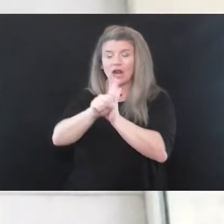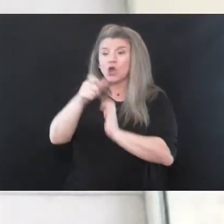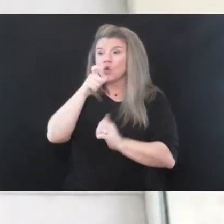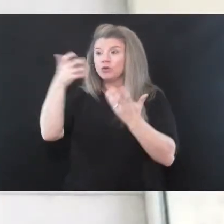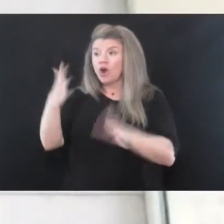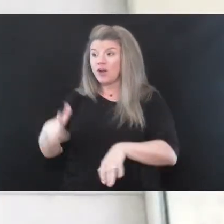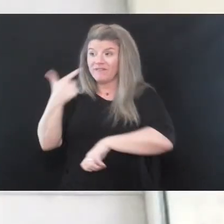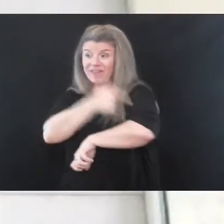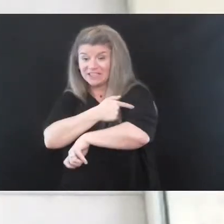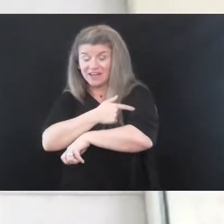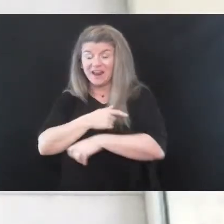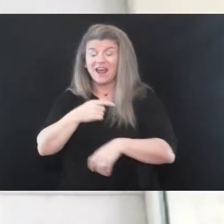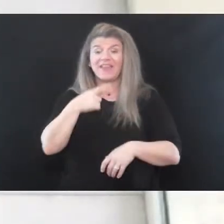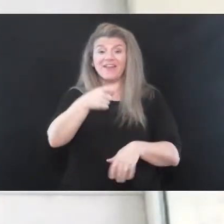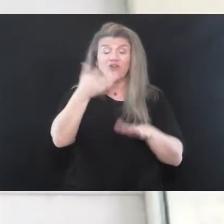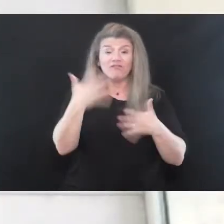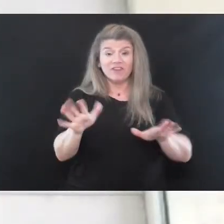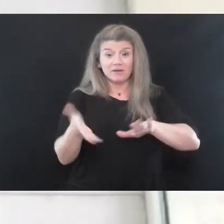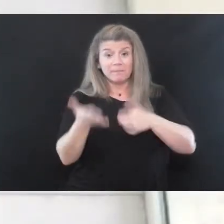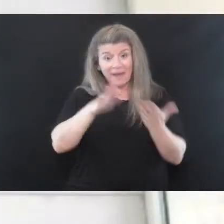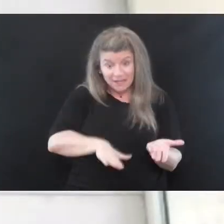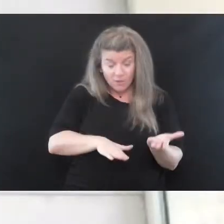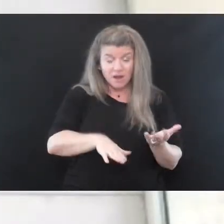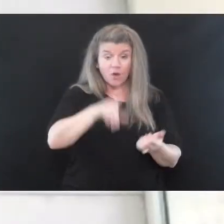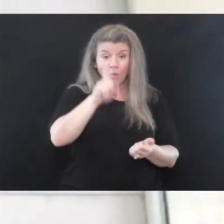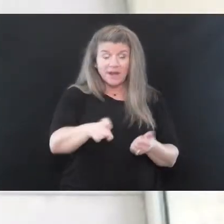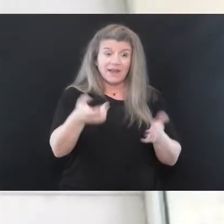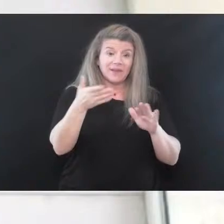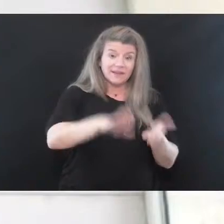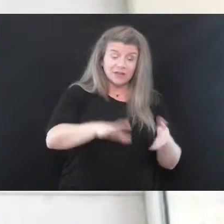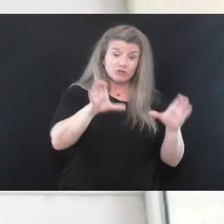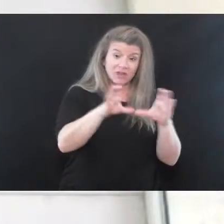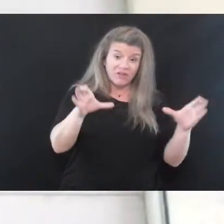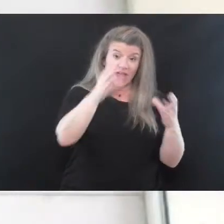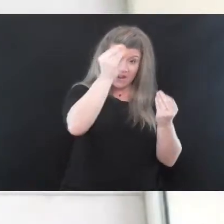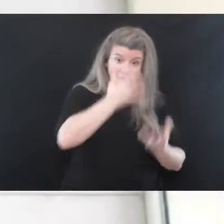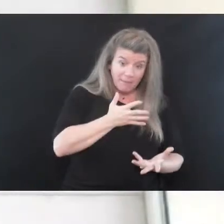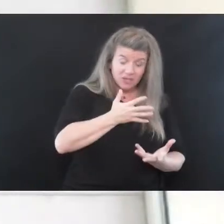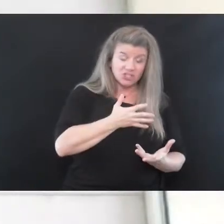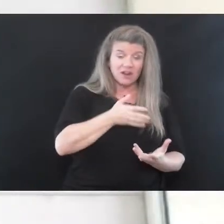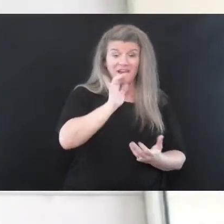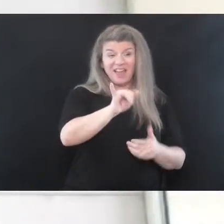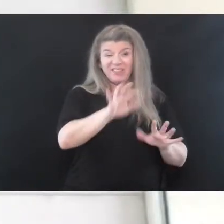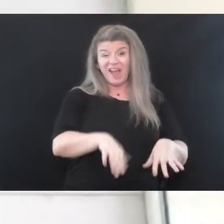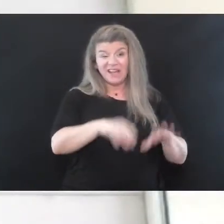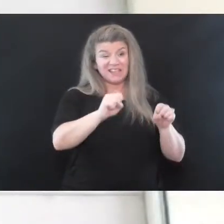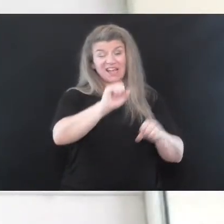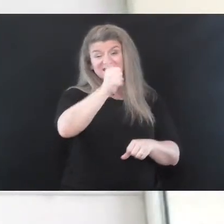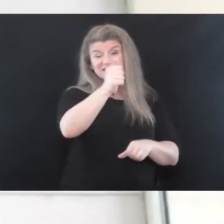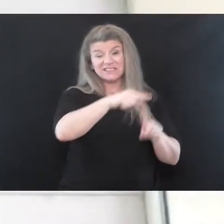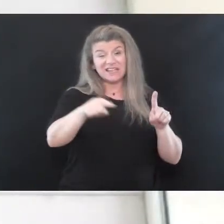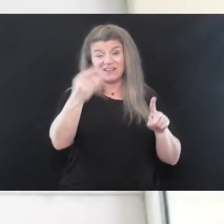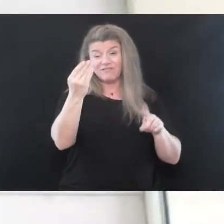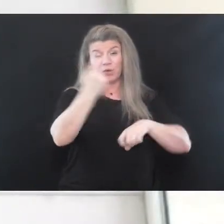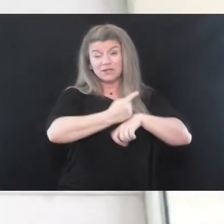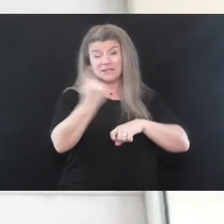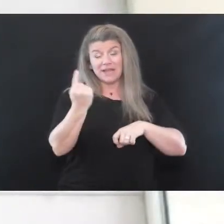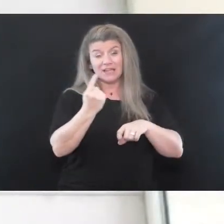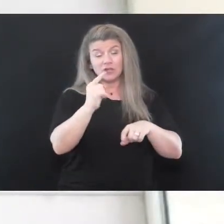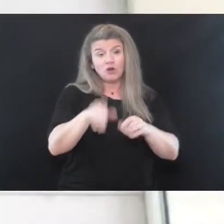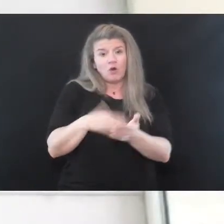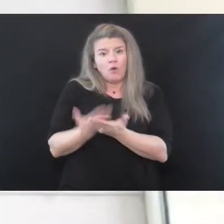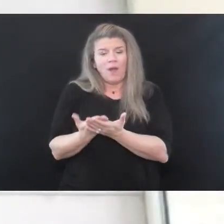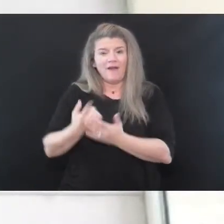And then after someone passes away, we need that death certificate data. And that takes anywhere from 10 to 14 days to get to us.